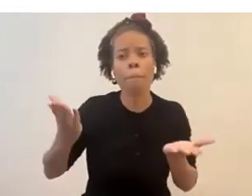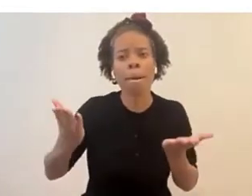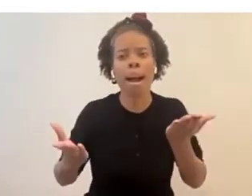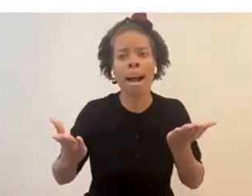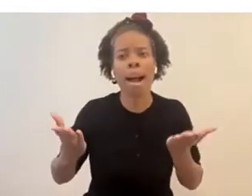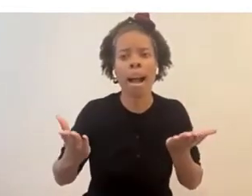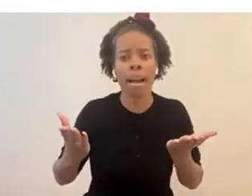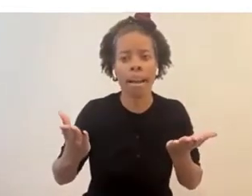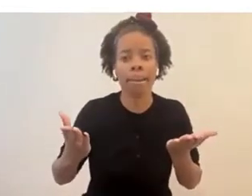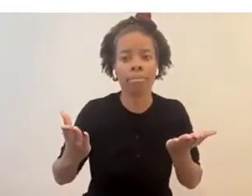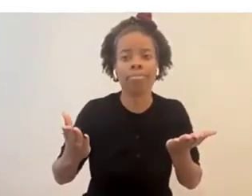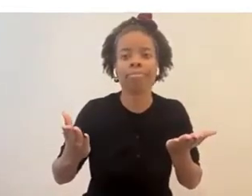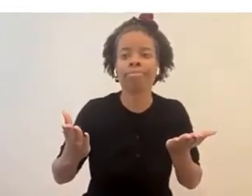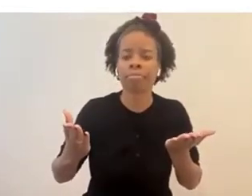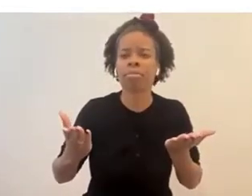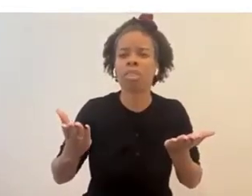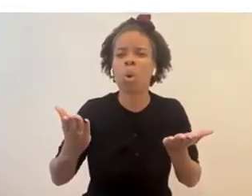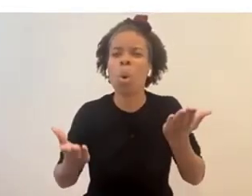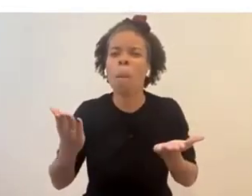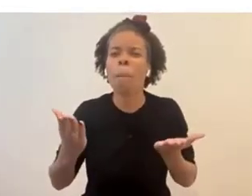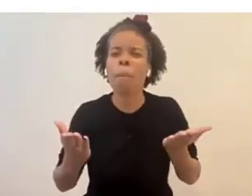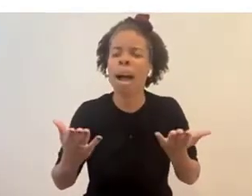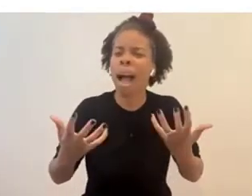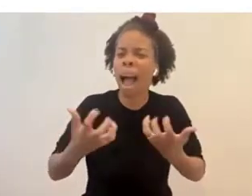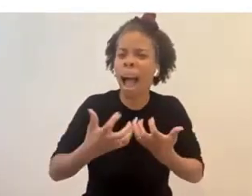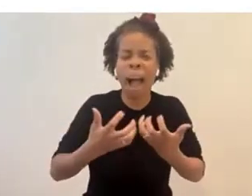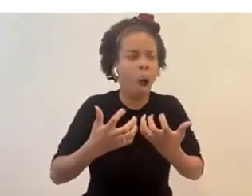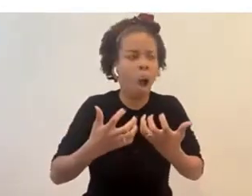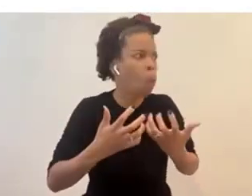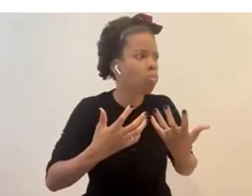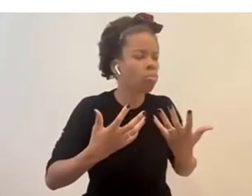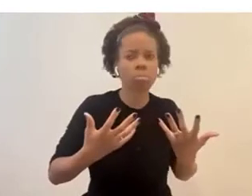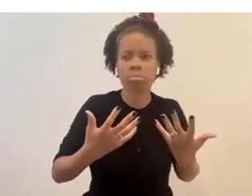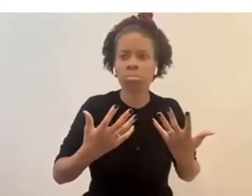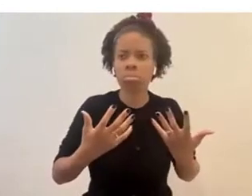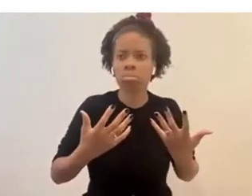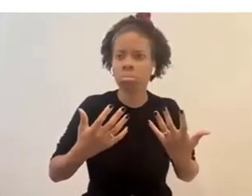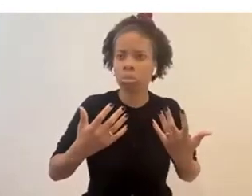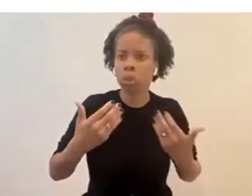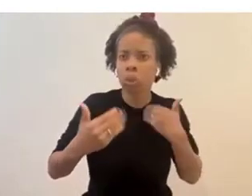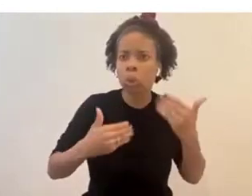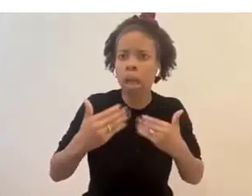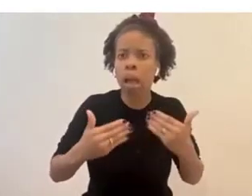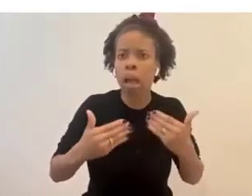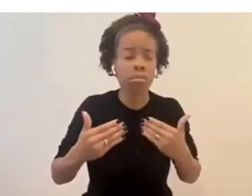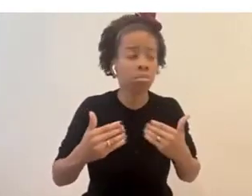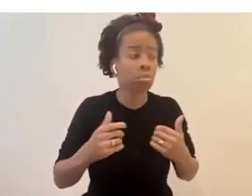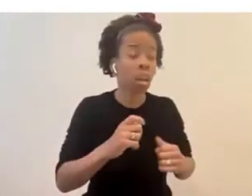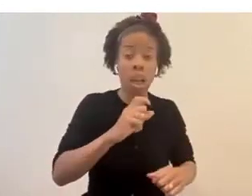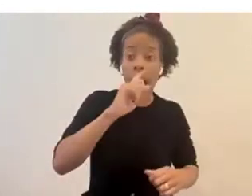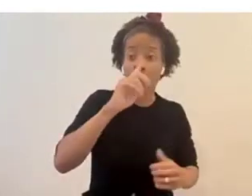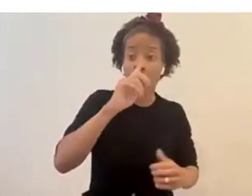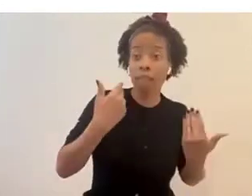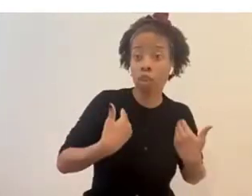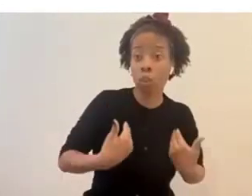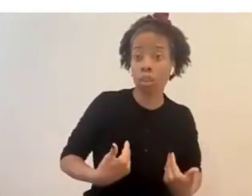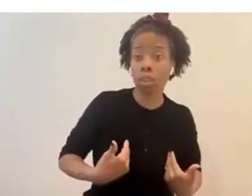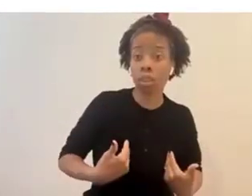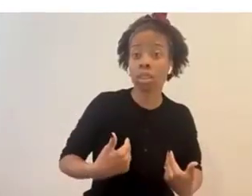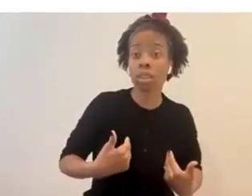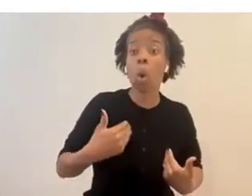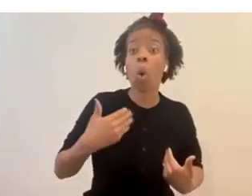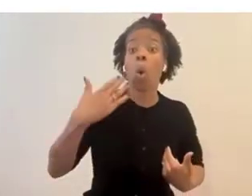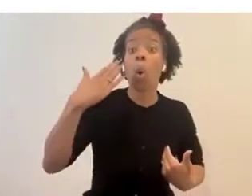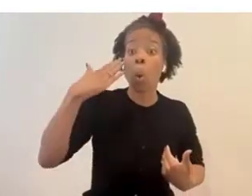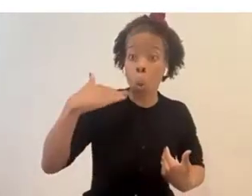the ways of organising society, the affluence and lifestyles of majority white Western countries. We